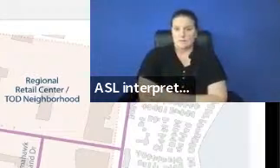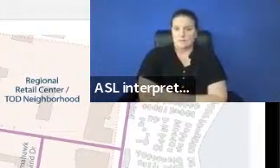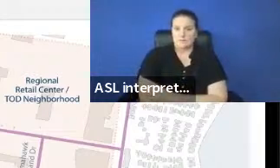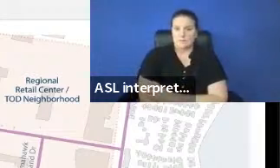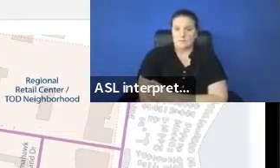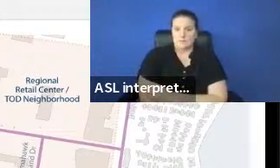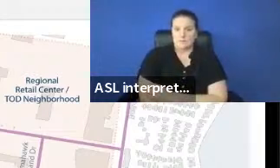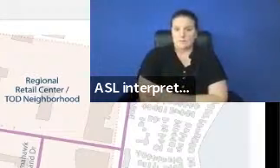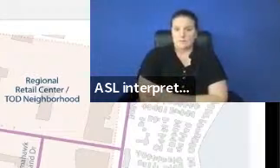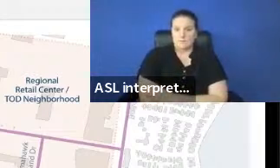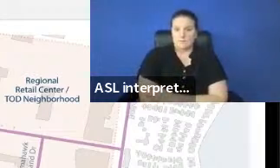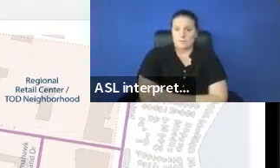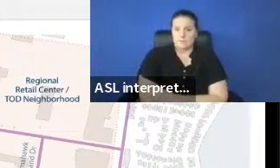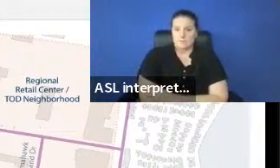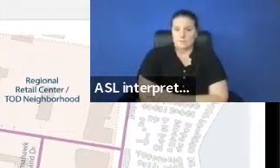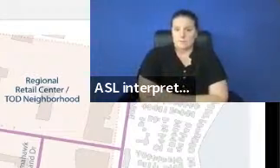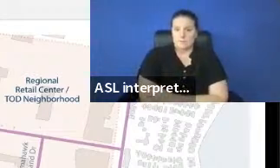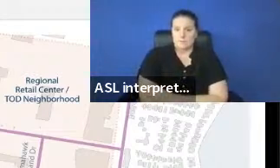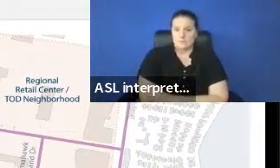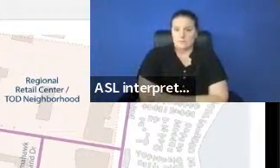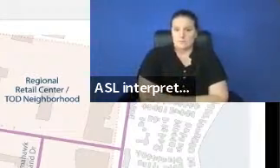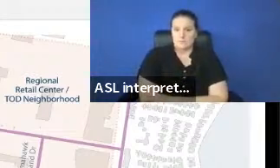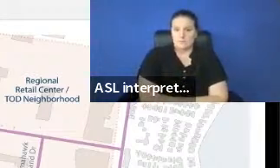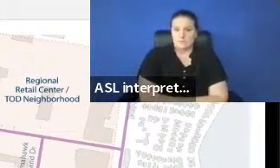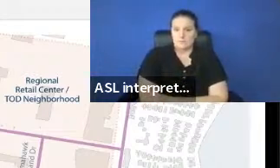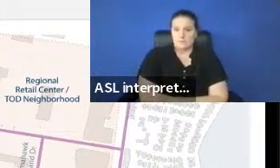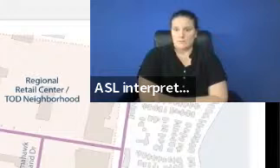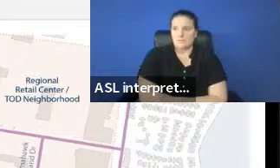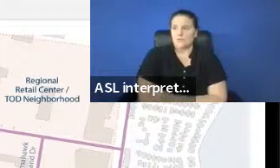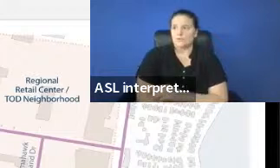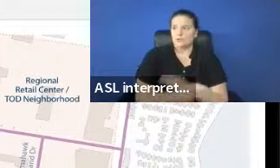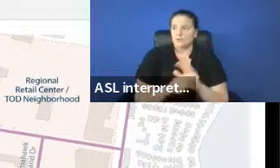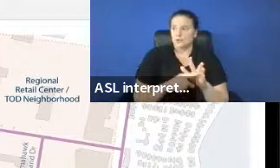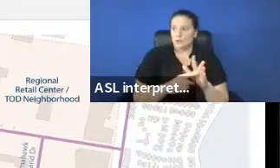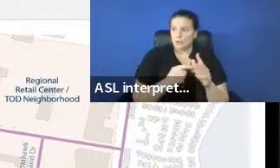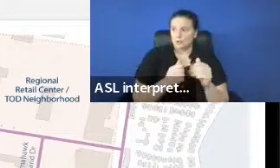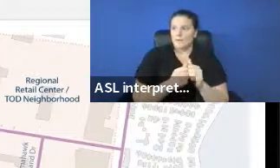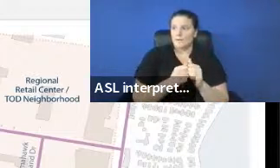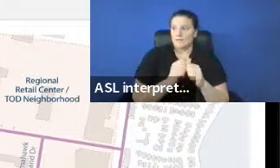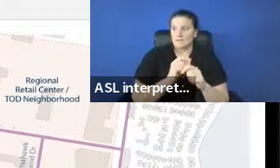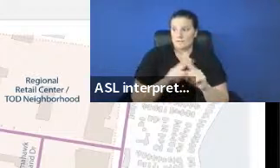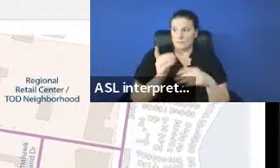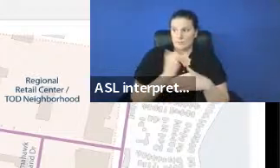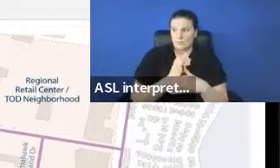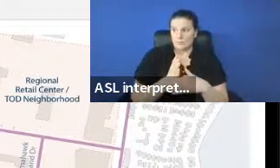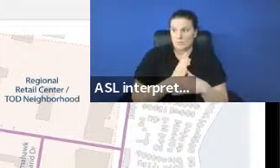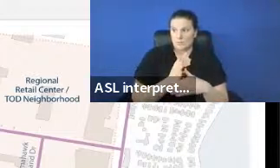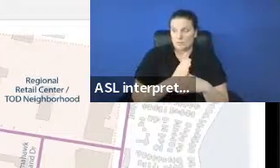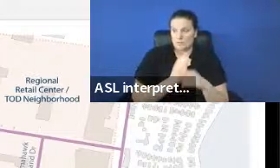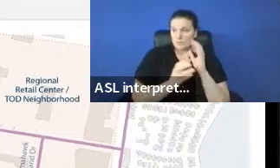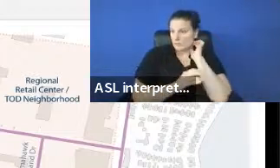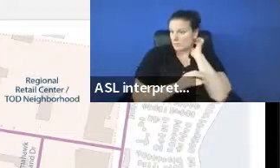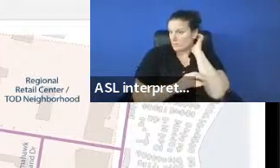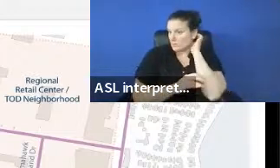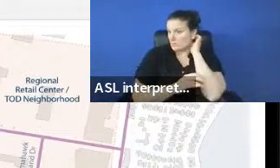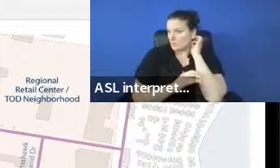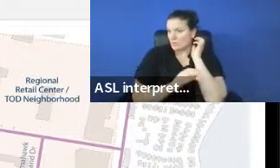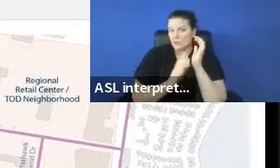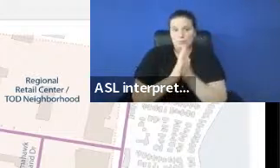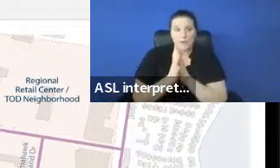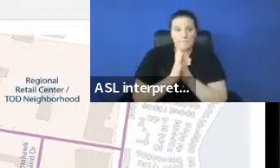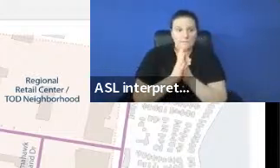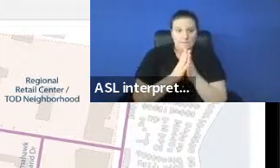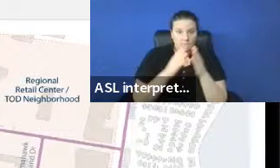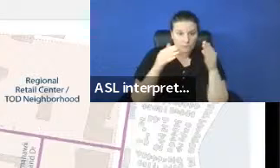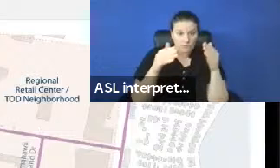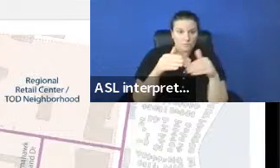start to explain the differences between these, the traffic concentration or getting on and